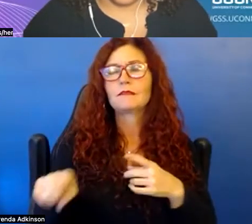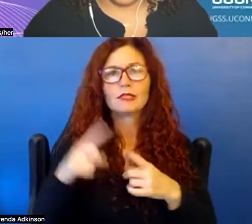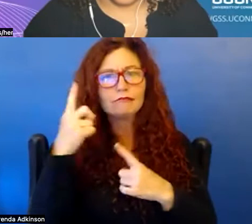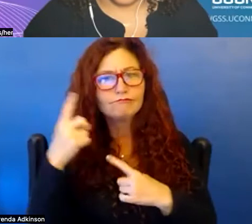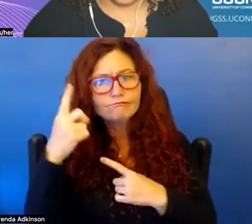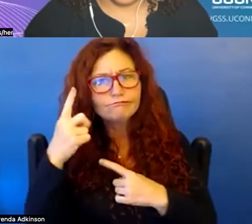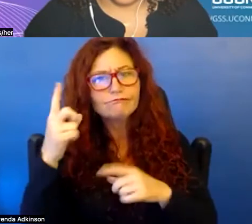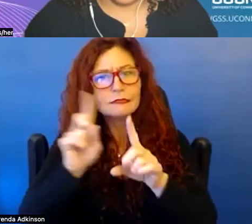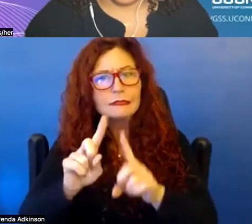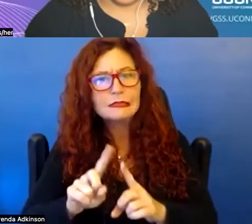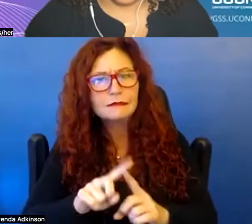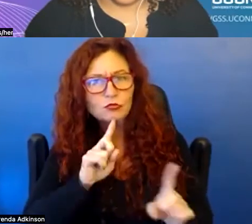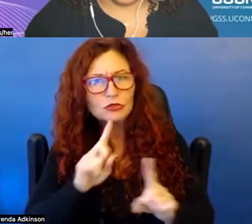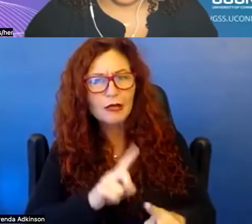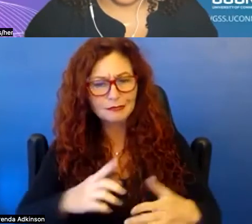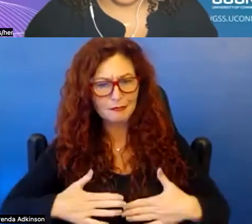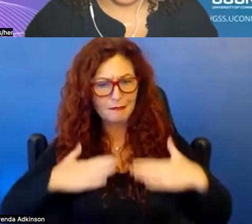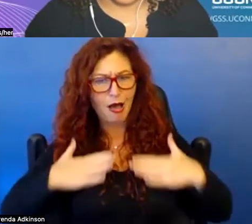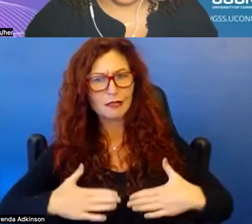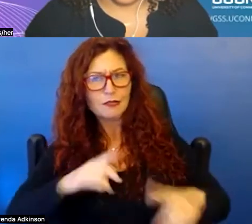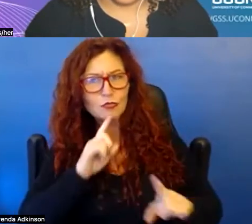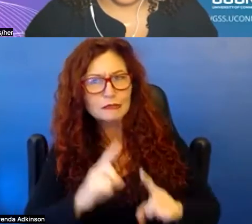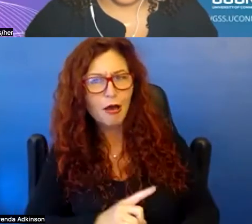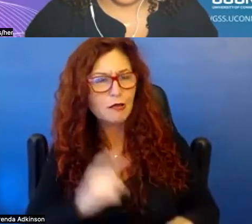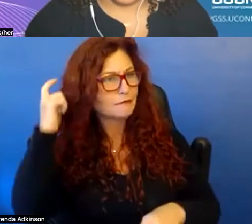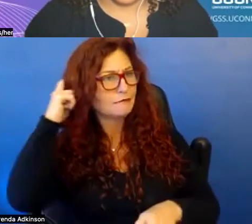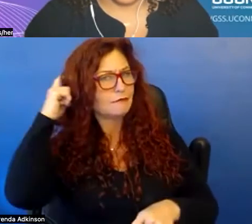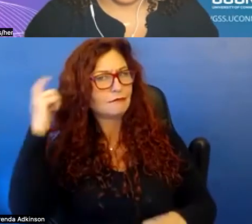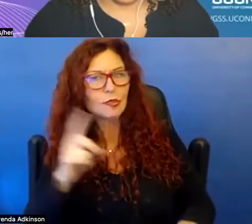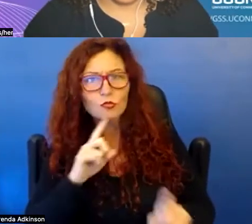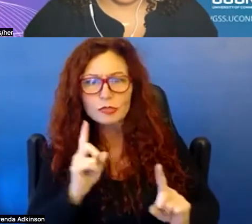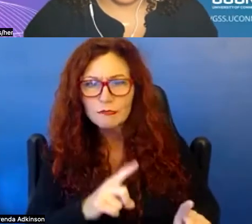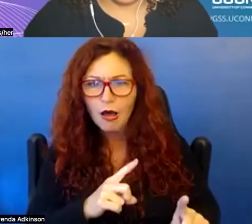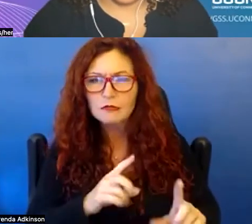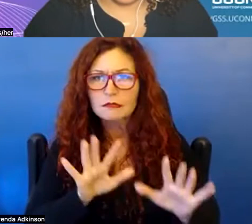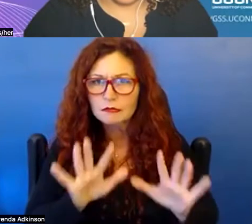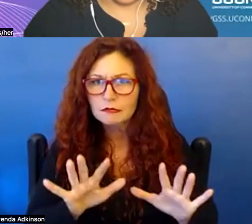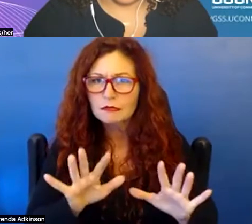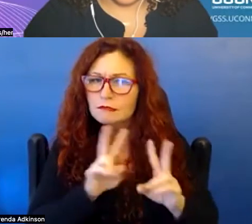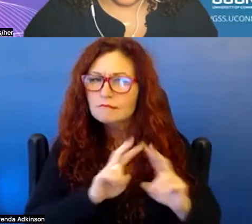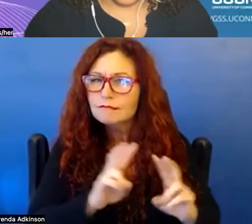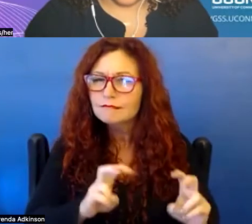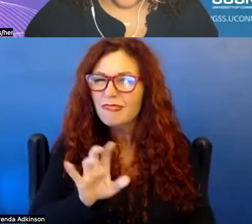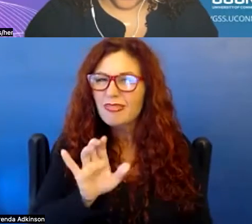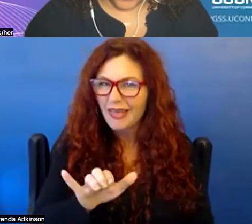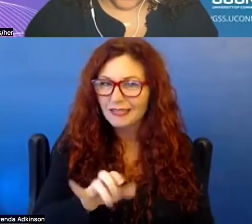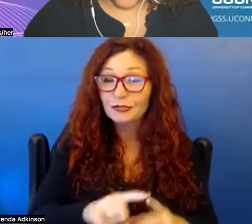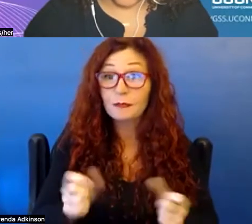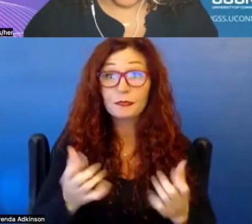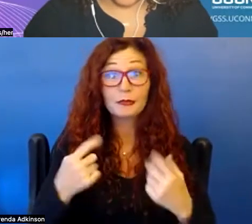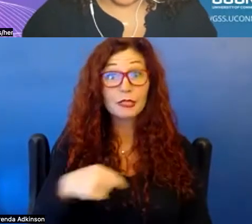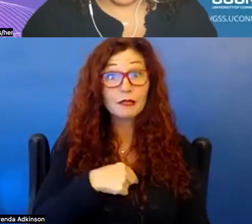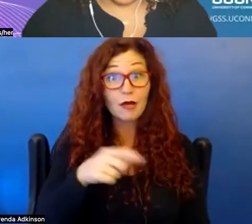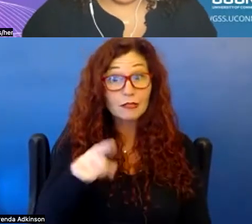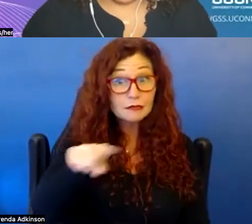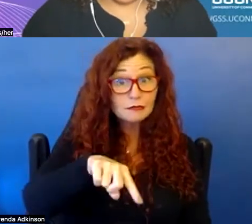and how we're handling and dealing with it. Because I think that there's so many of us, including those of us who are in the trenches doing this work day